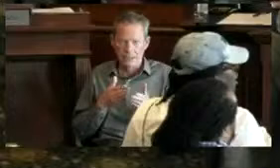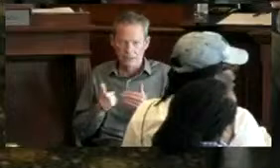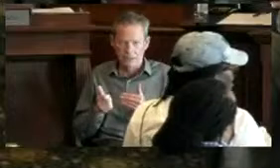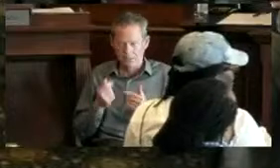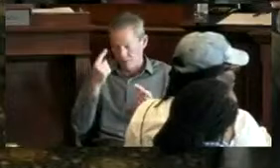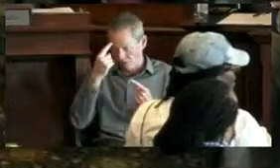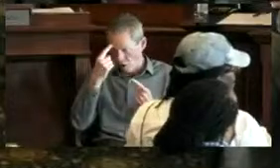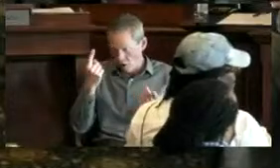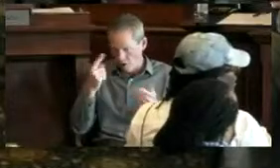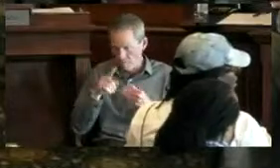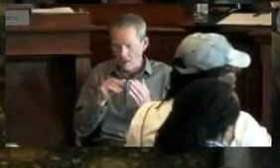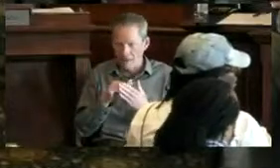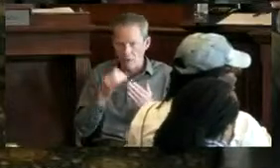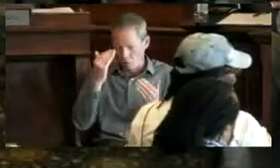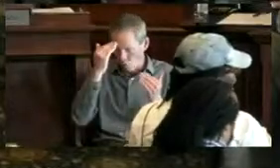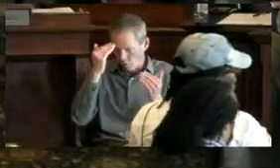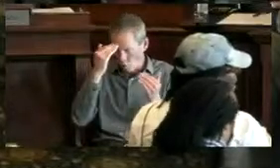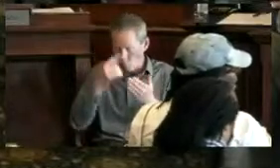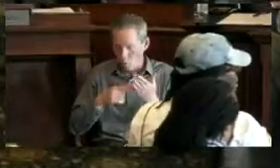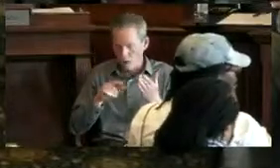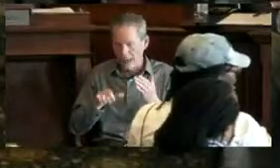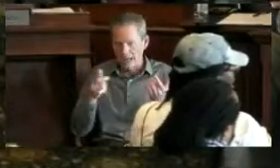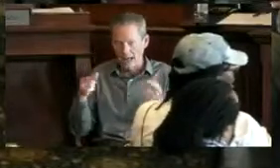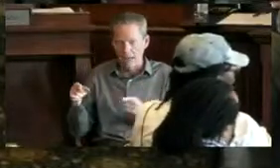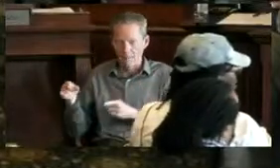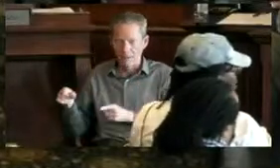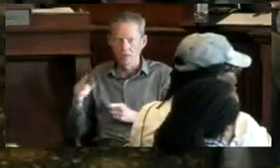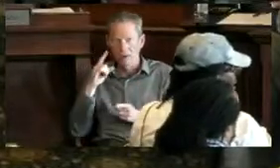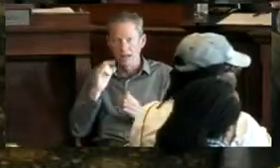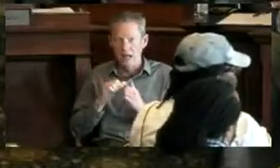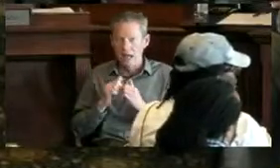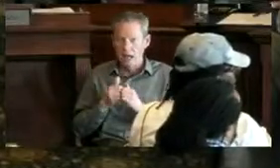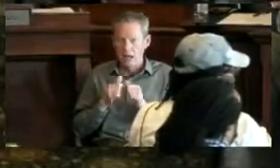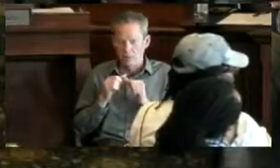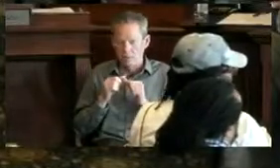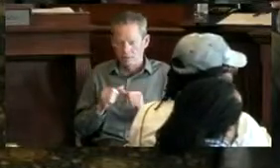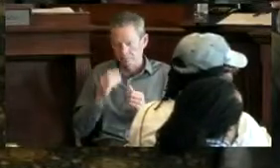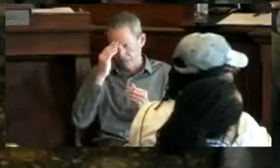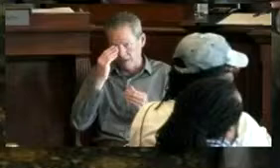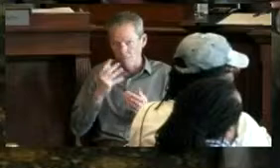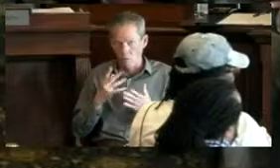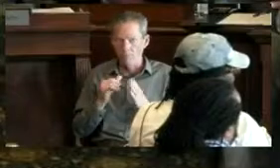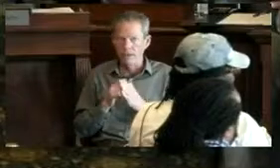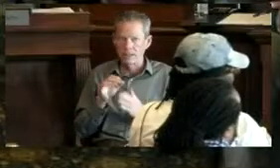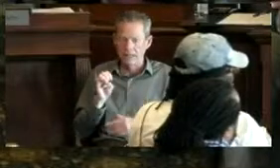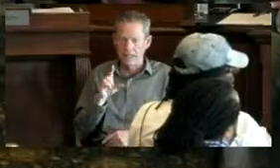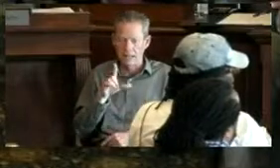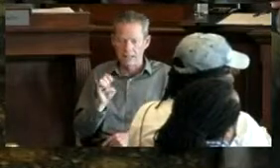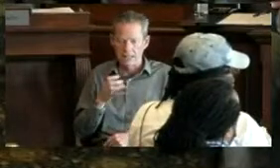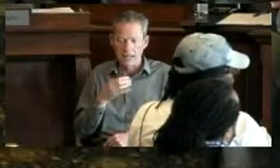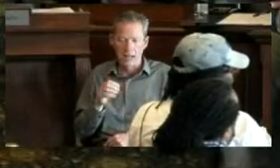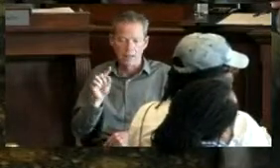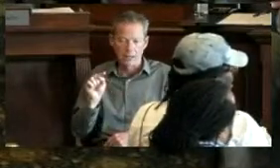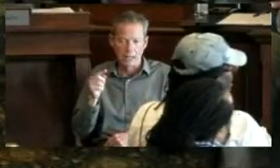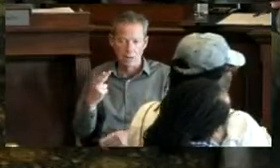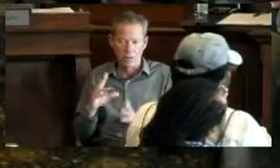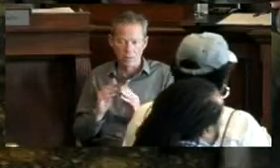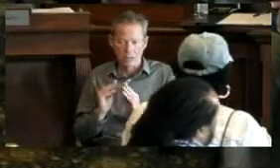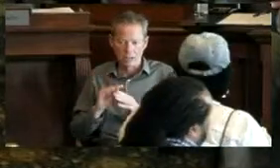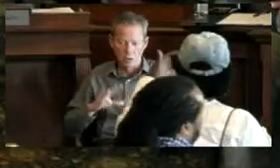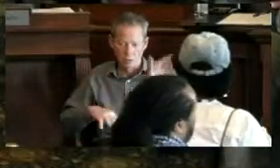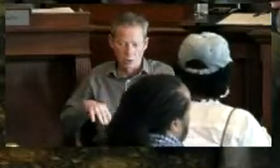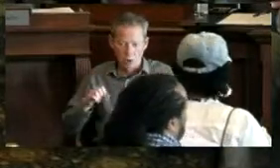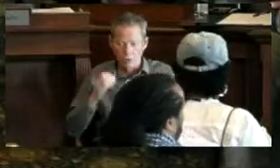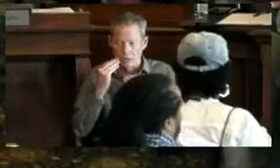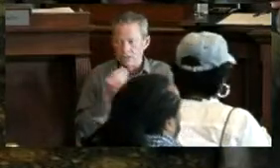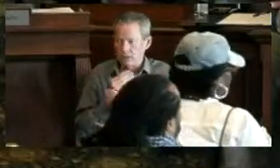the thought of it or even knowing what can happen. So I think, how do we stay informed? That's the ELEs and the town halls that we're having to just